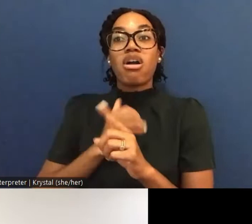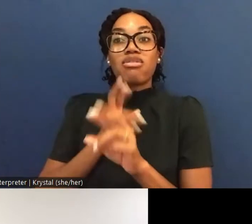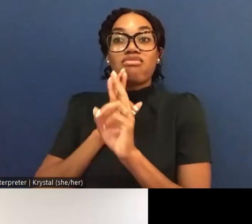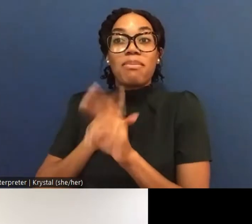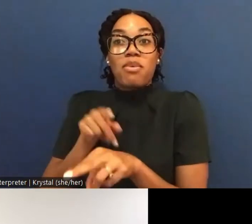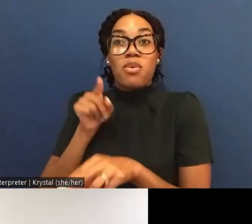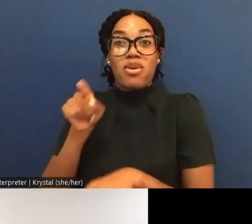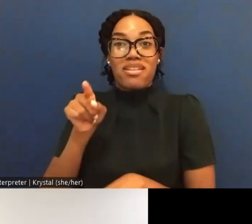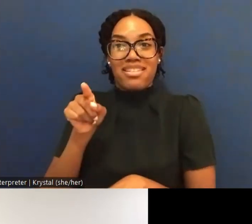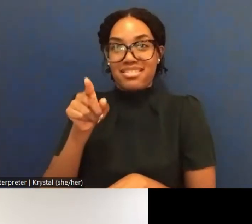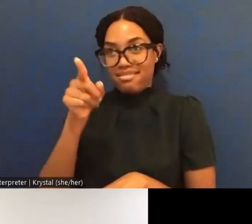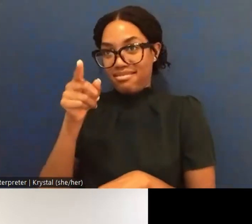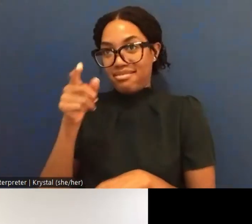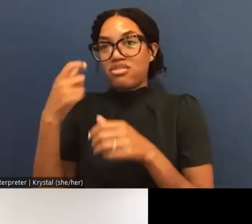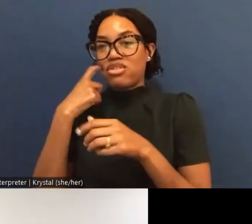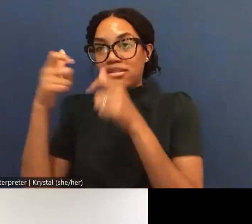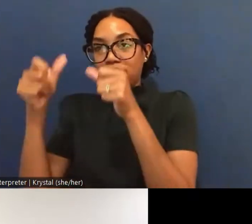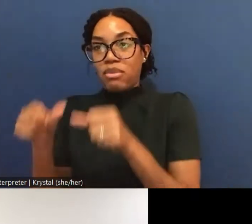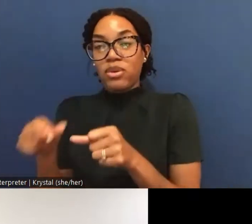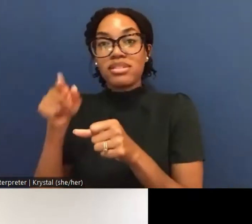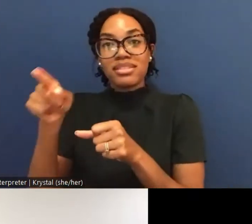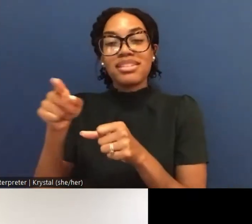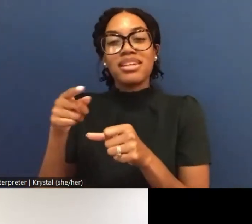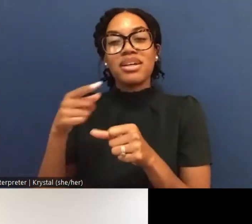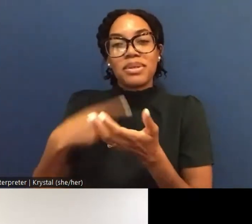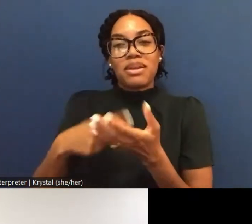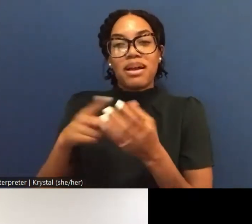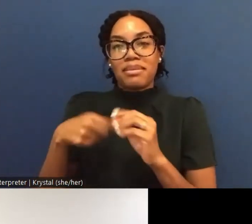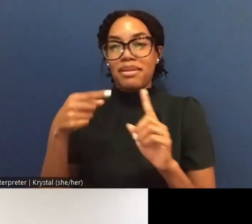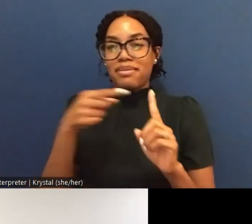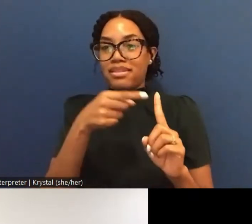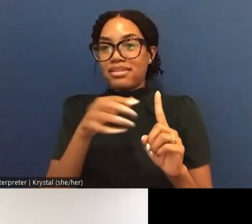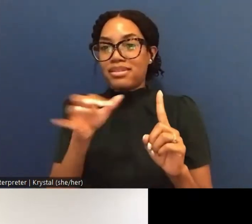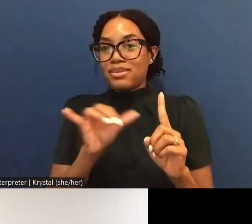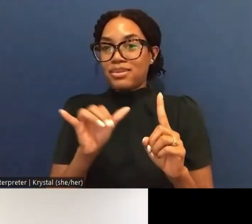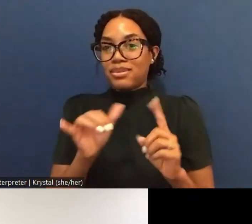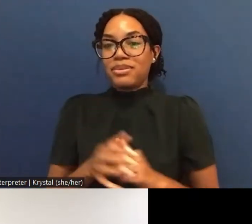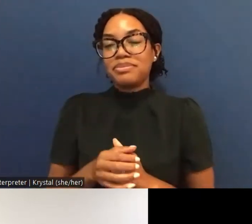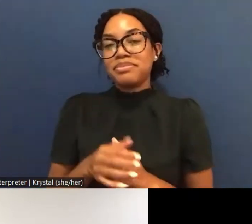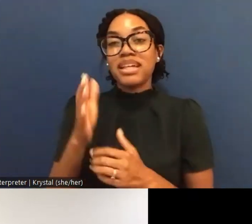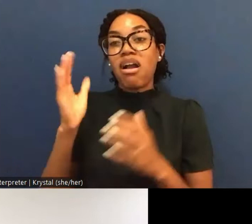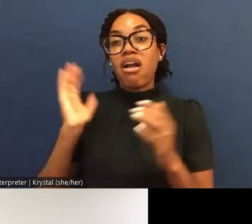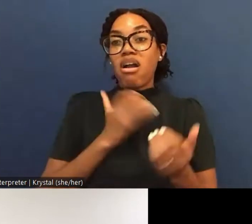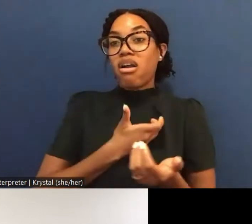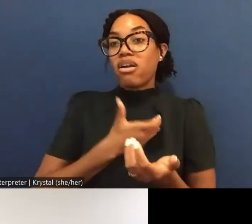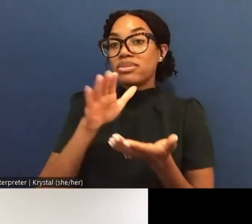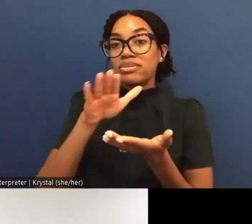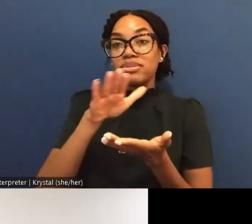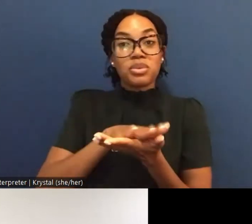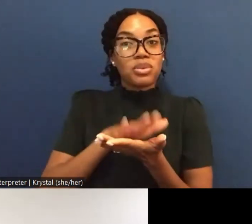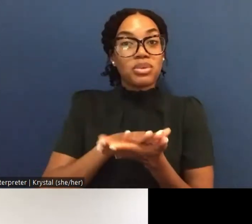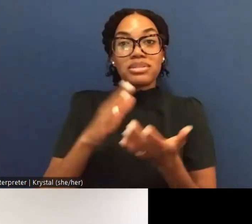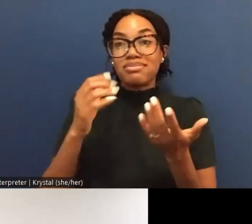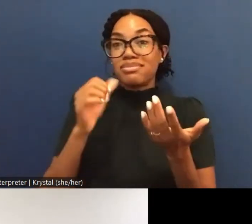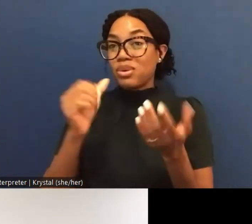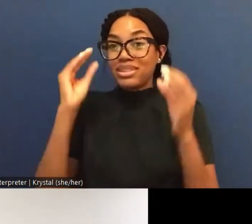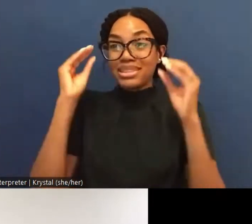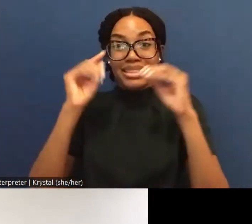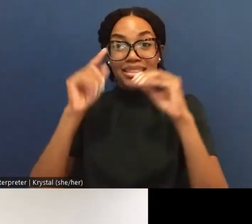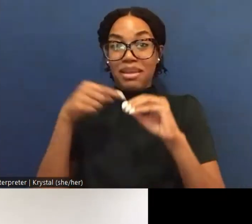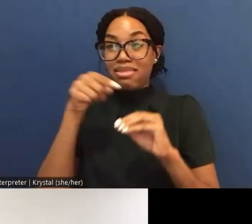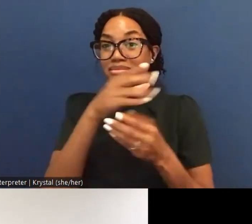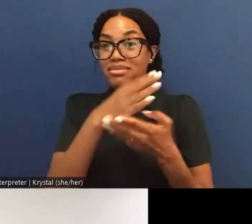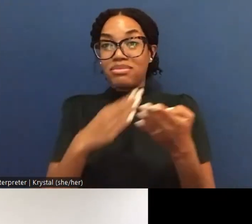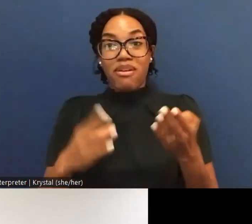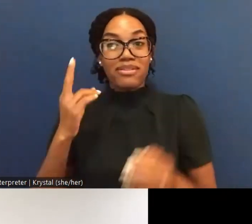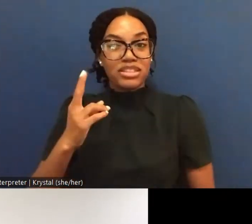teach the truth and the expansiveness about Reconstruction. And this is just another reason why your work is so critically important to that